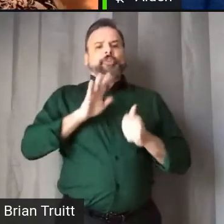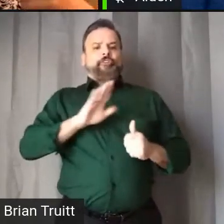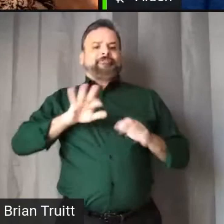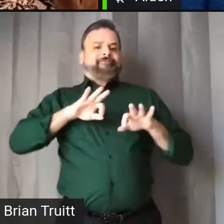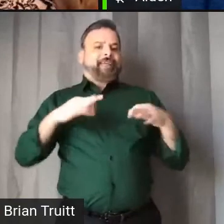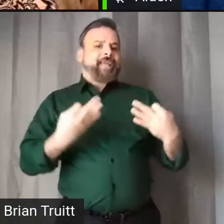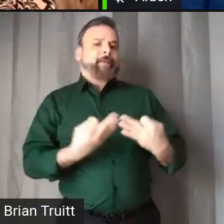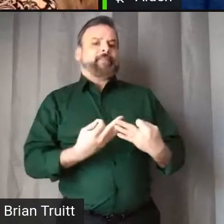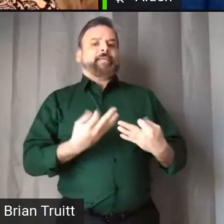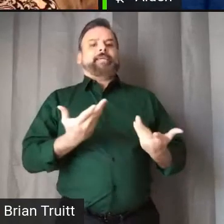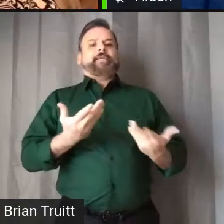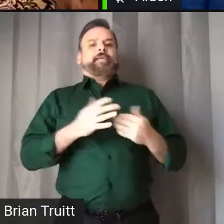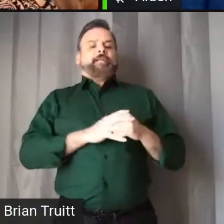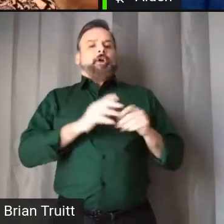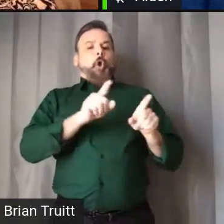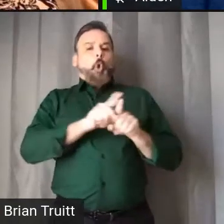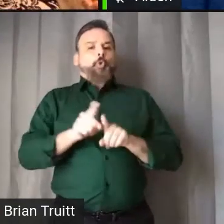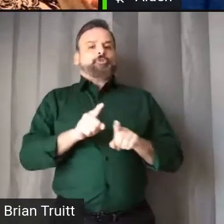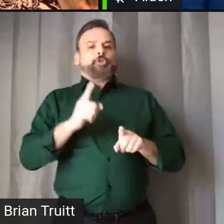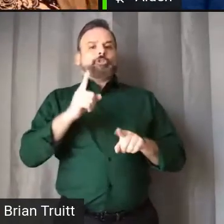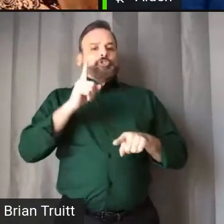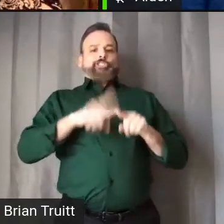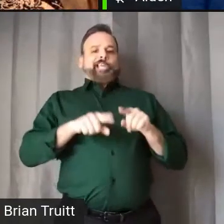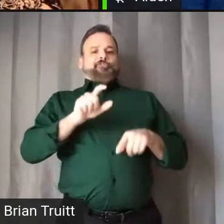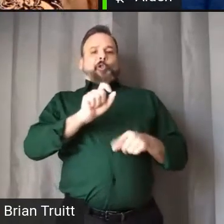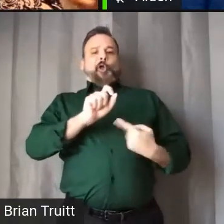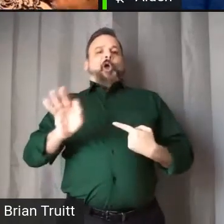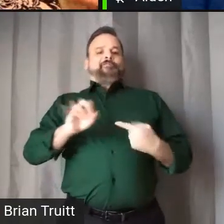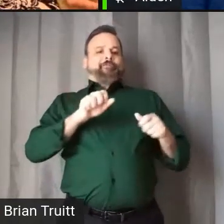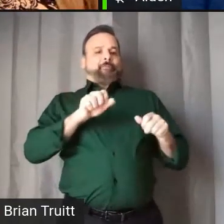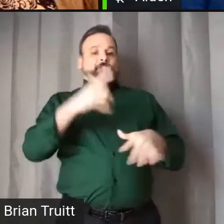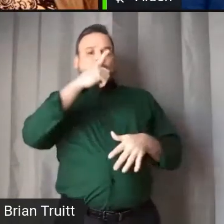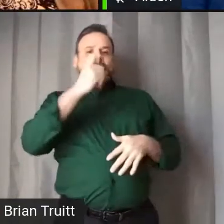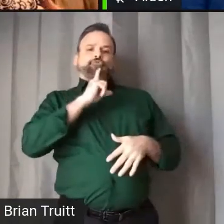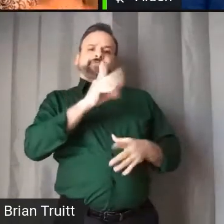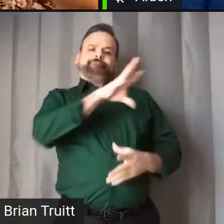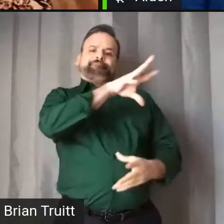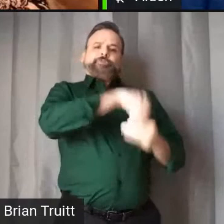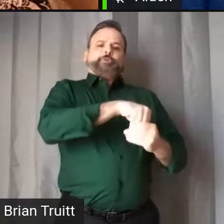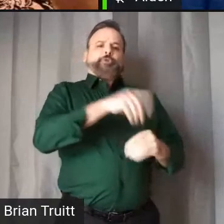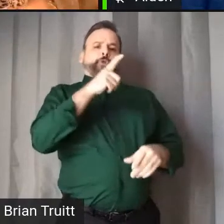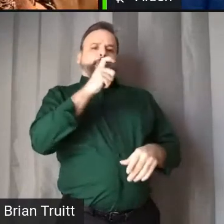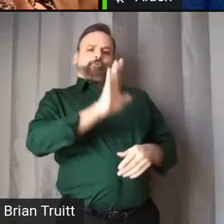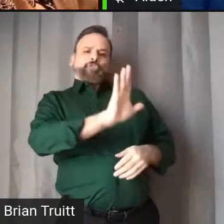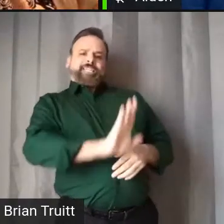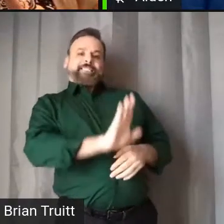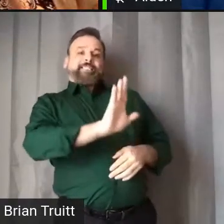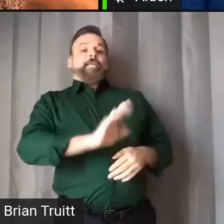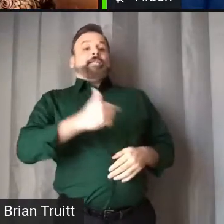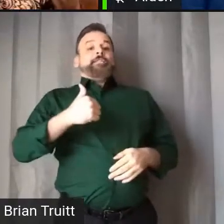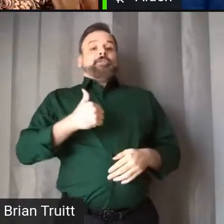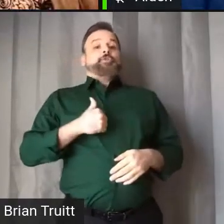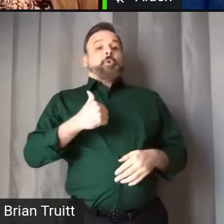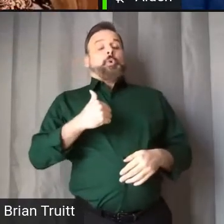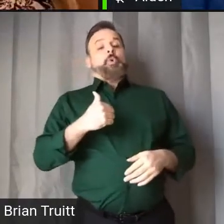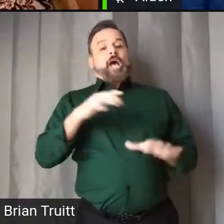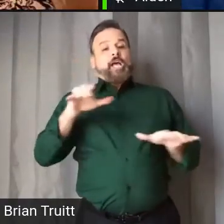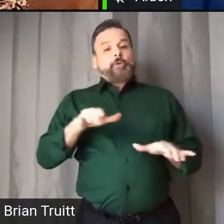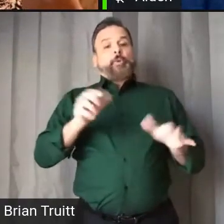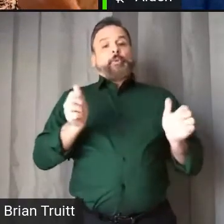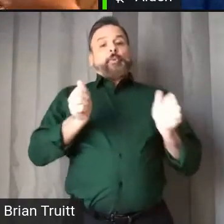it's also just sort of, she can't turn it off really, because it's just so much a part of who she is. So I like to kind of do that with sort